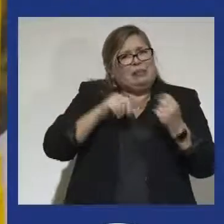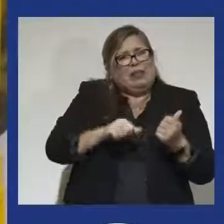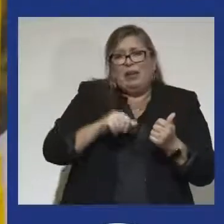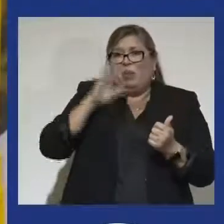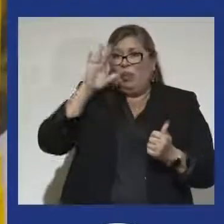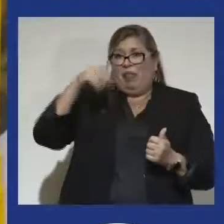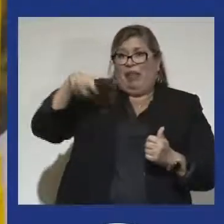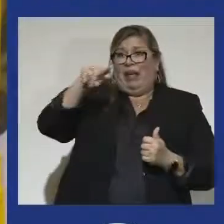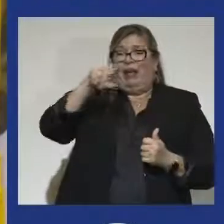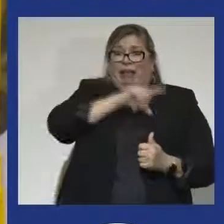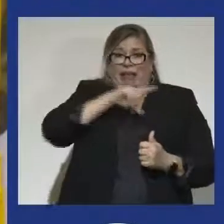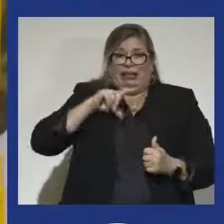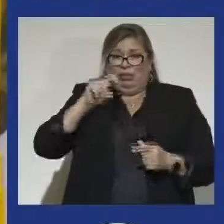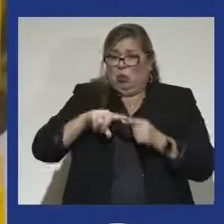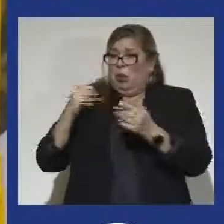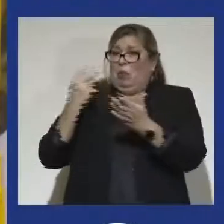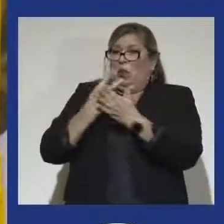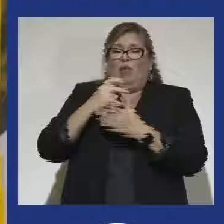he just spend that money?